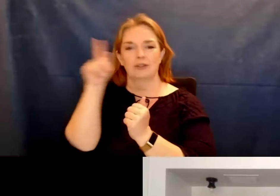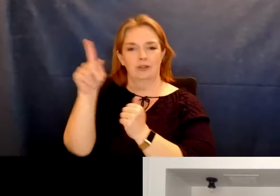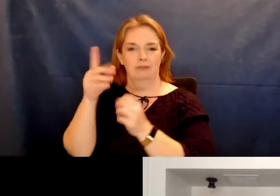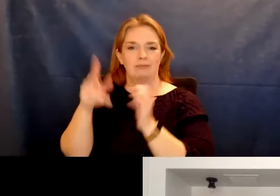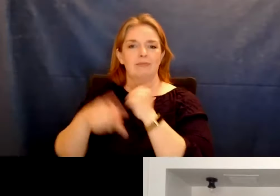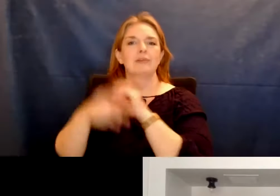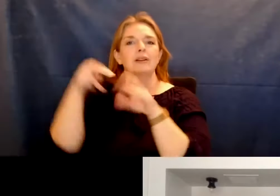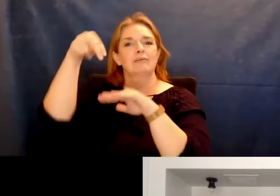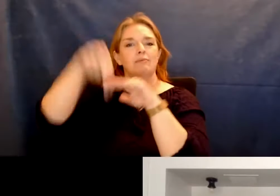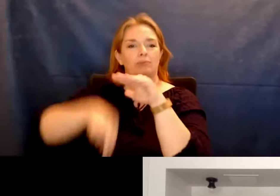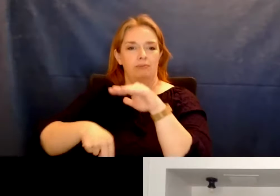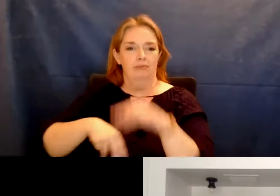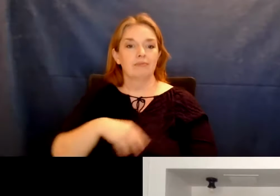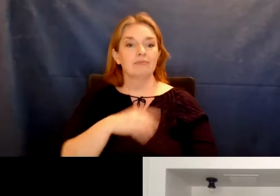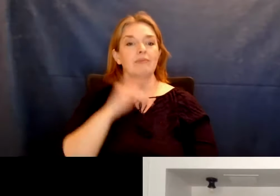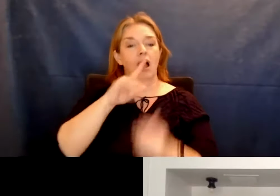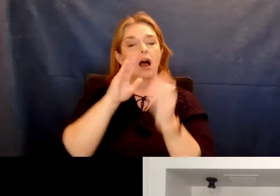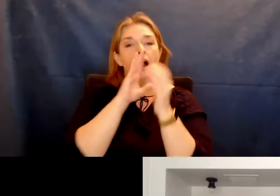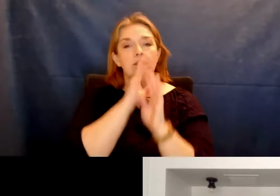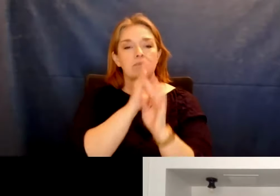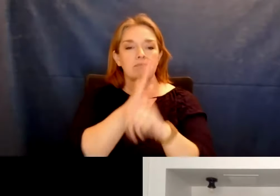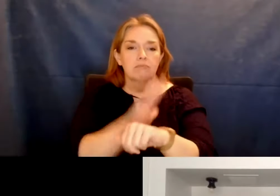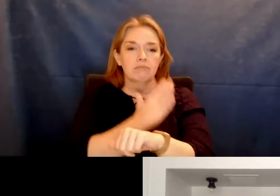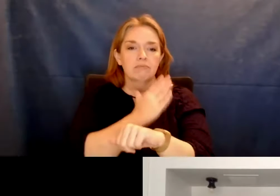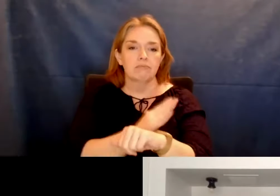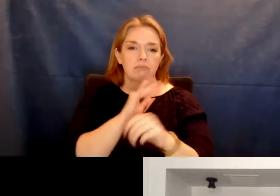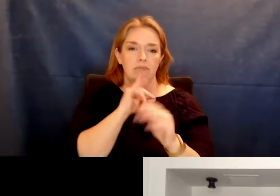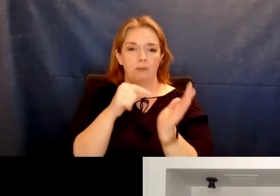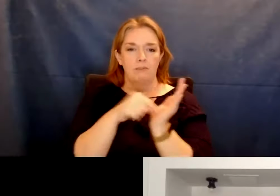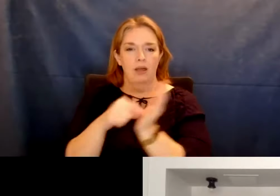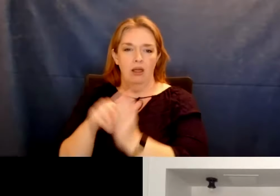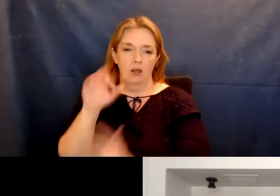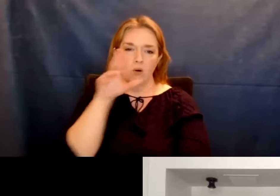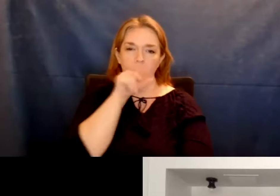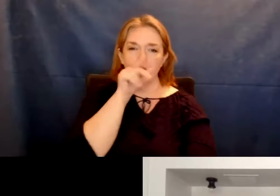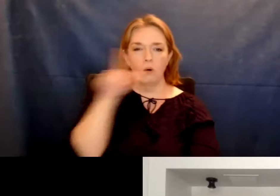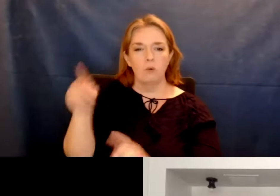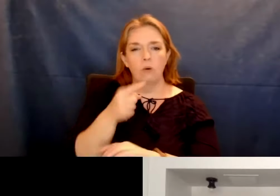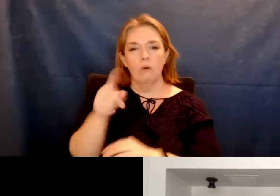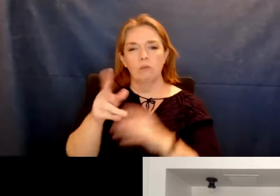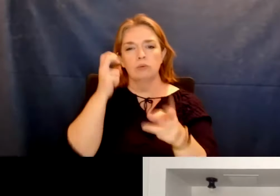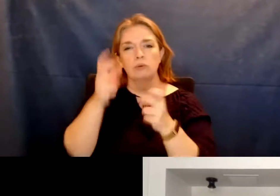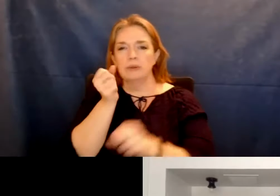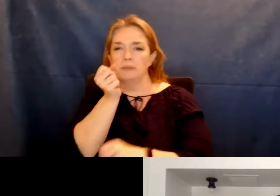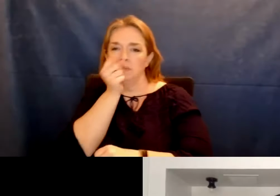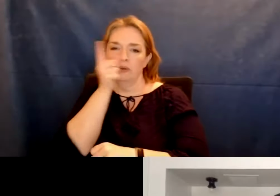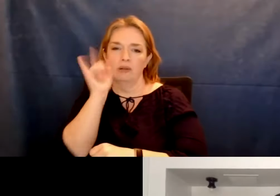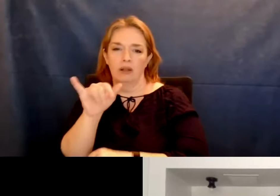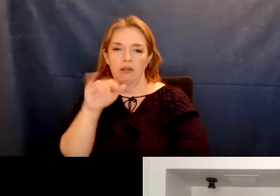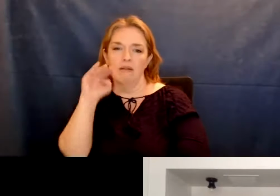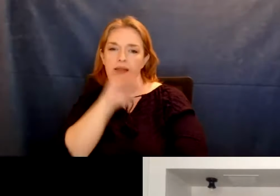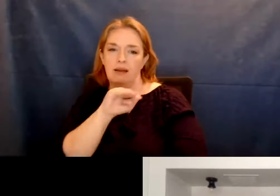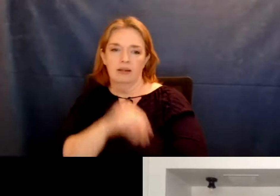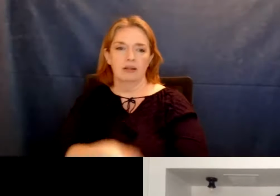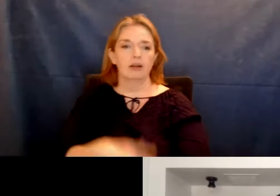choose spit the custard, spew the light. Hung minds, who sinning, tales go wrong, who bit the trustful zoo the